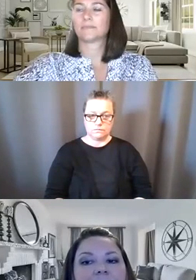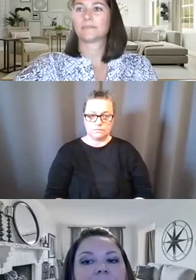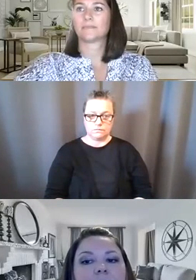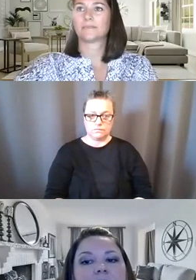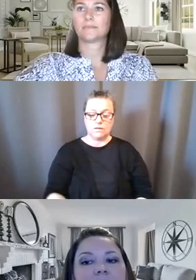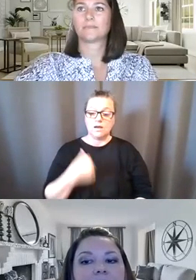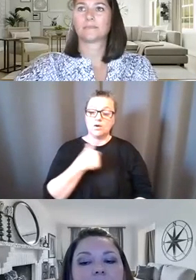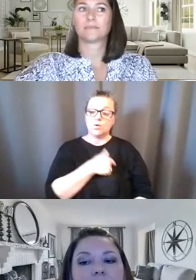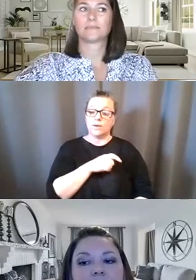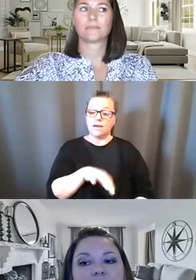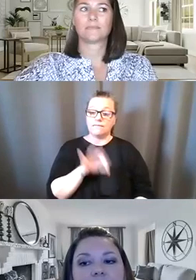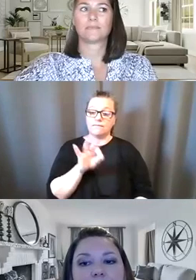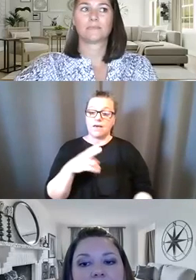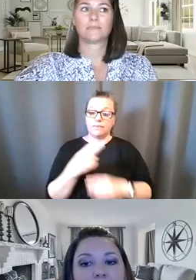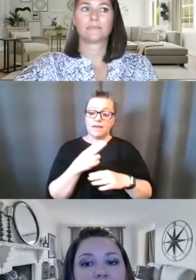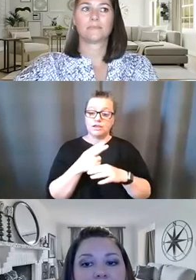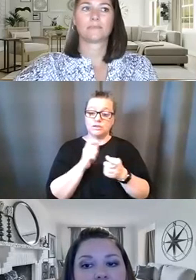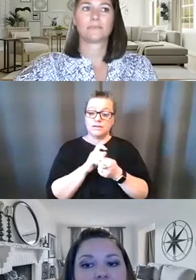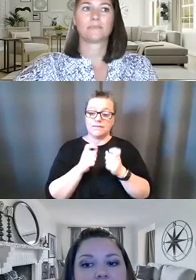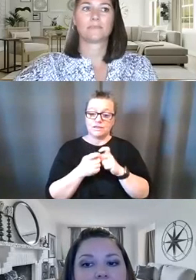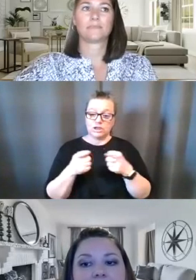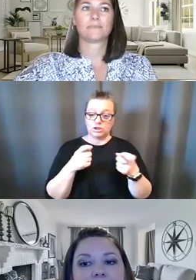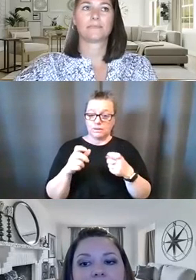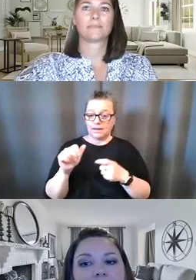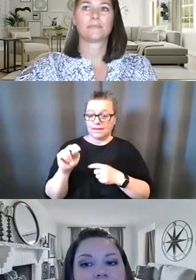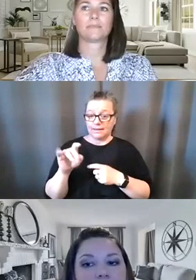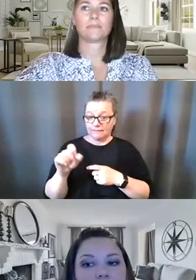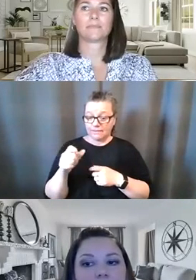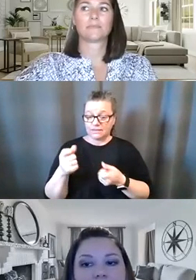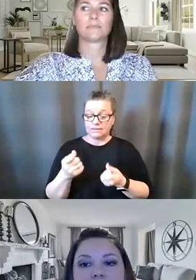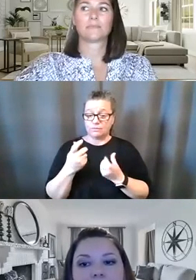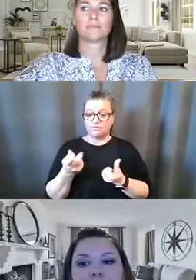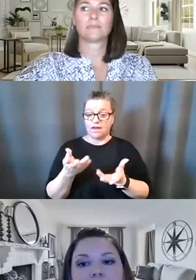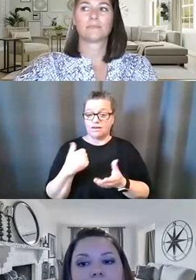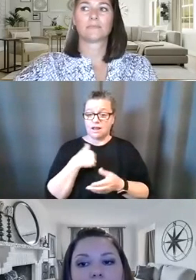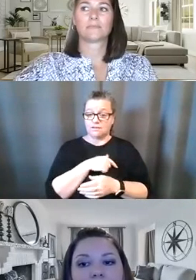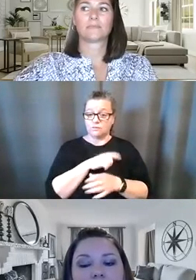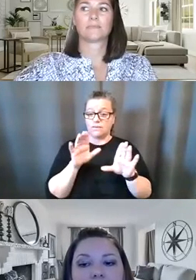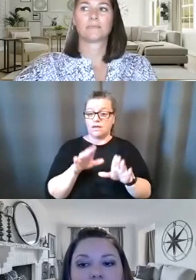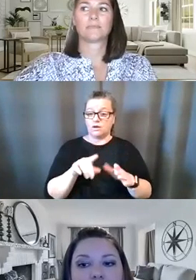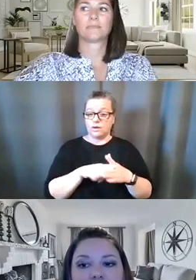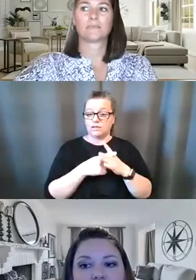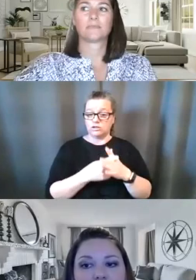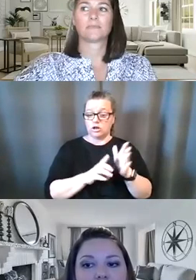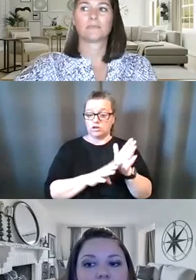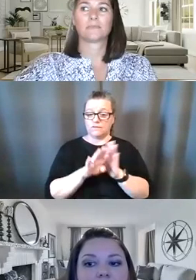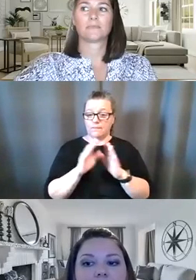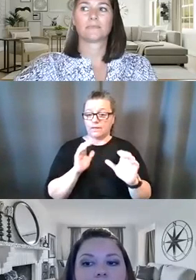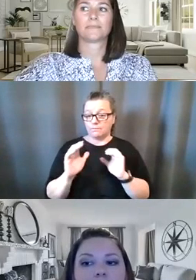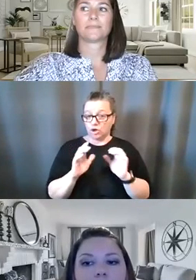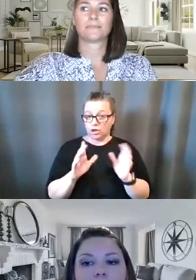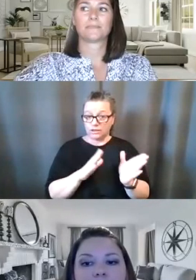We have found that using the change management canvas has provided us with a great start to developing a communication